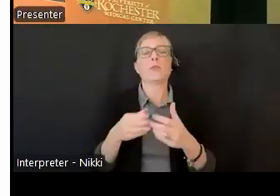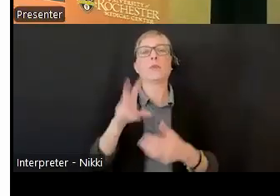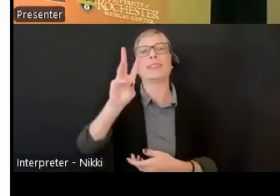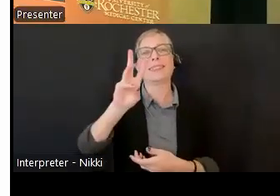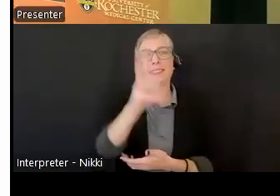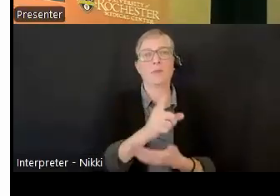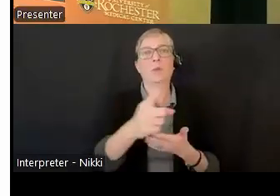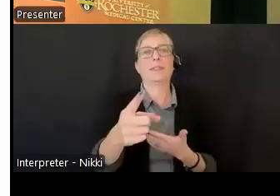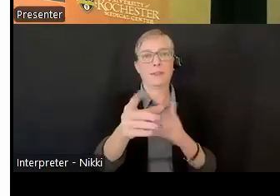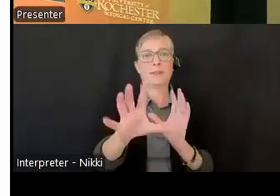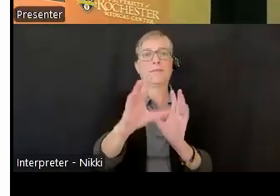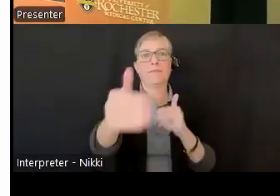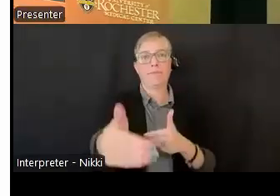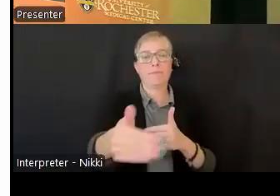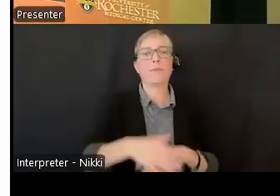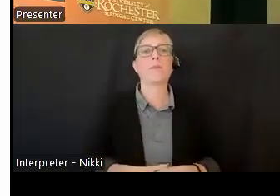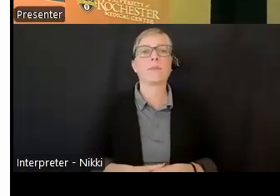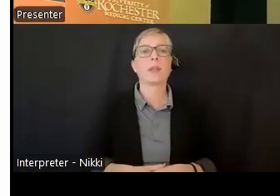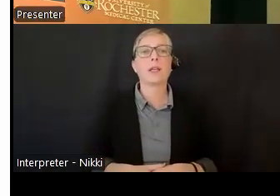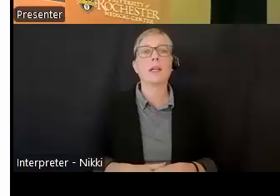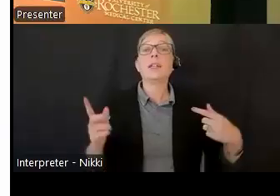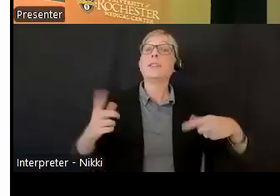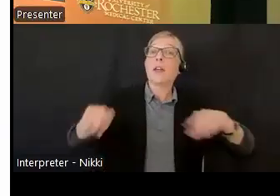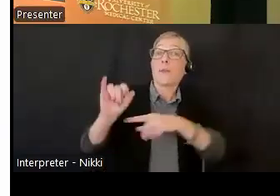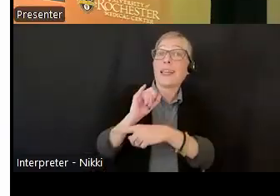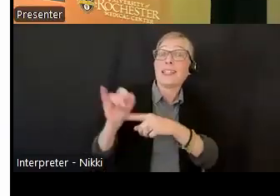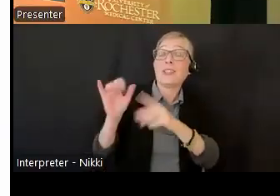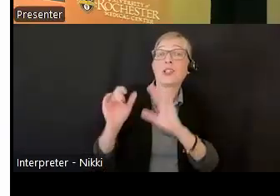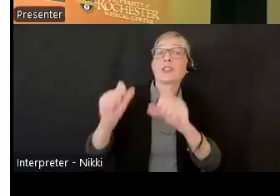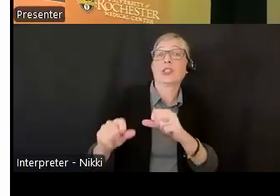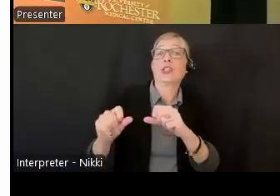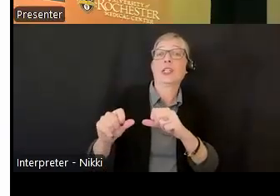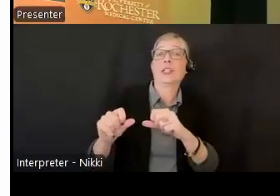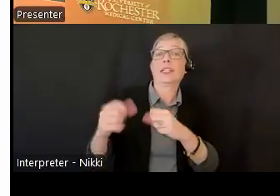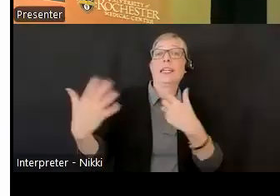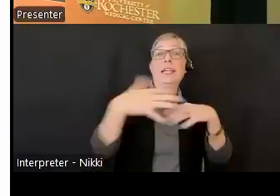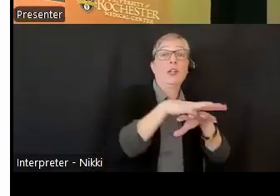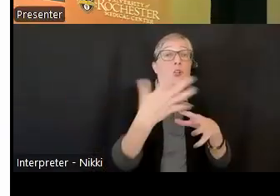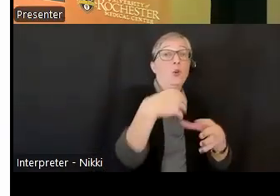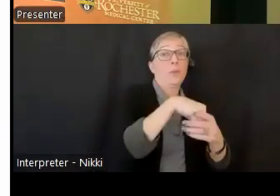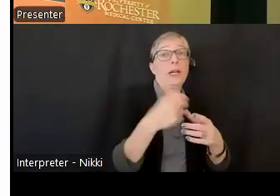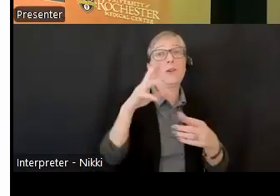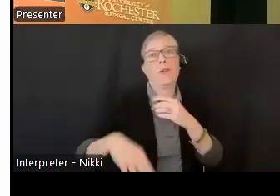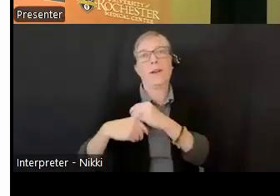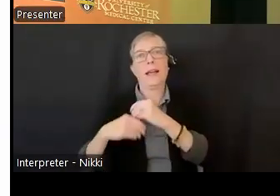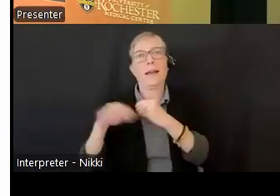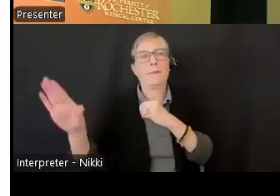this device and then also add in their own homework or exercises that they found useful.